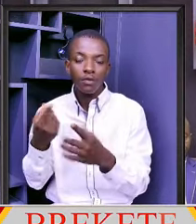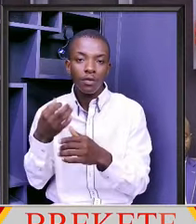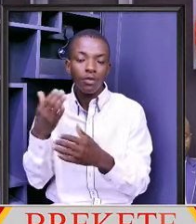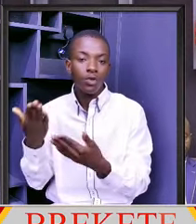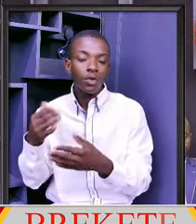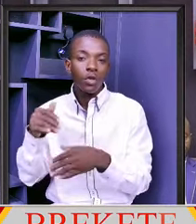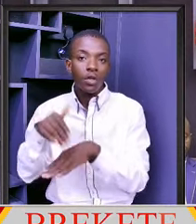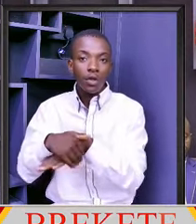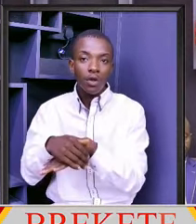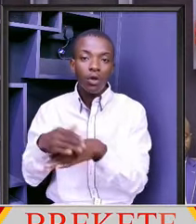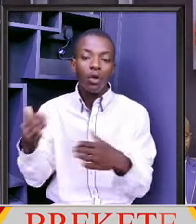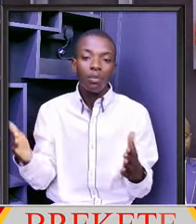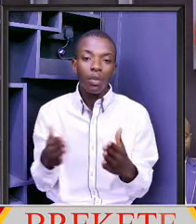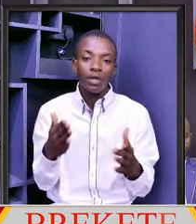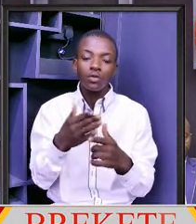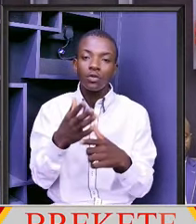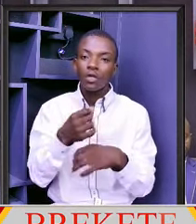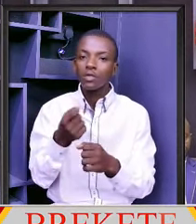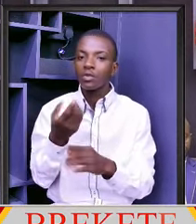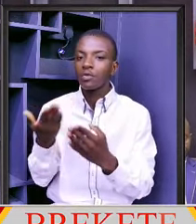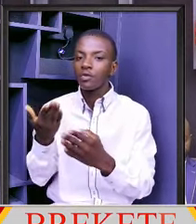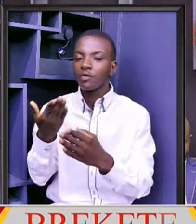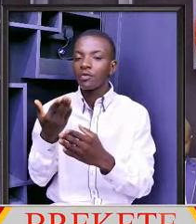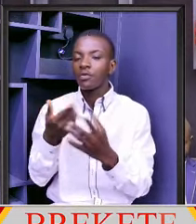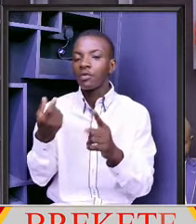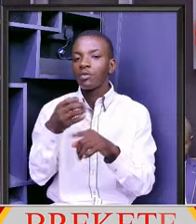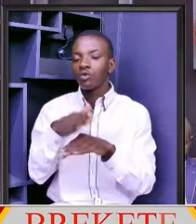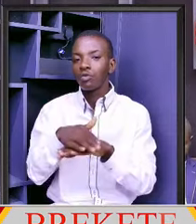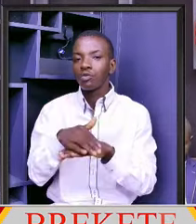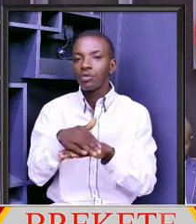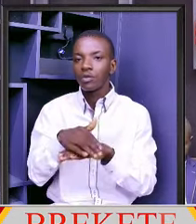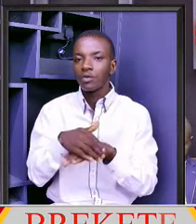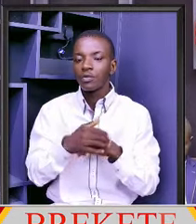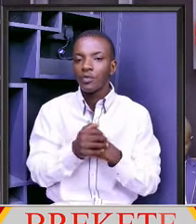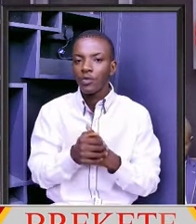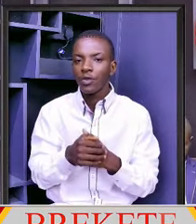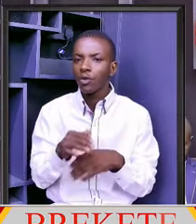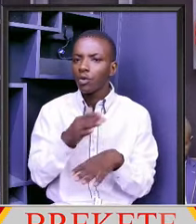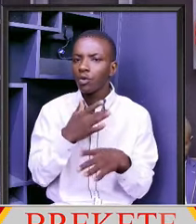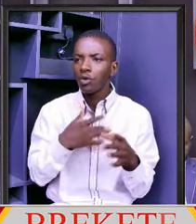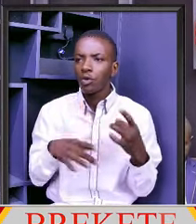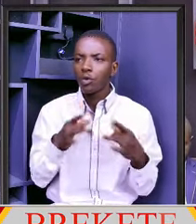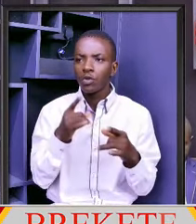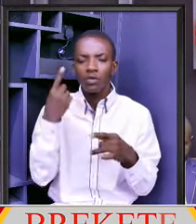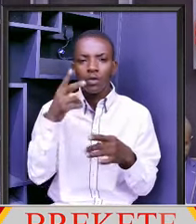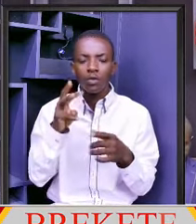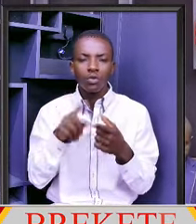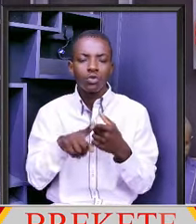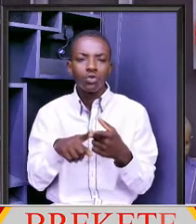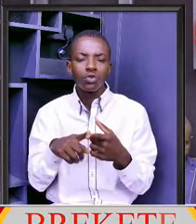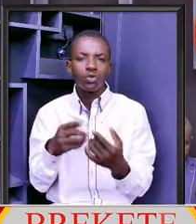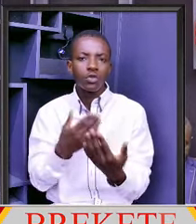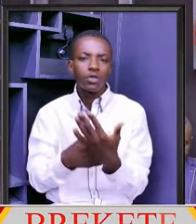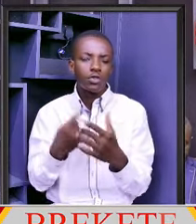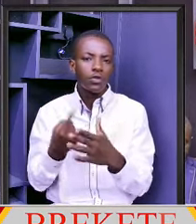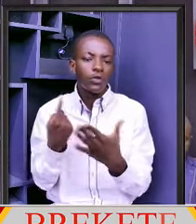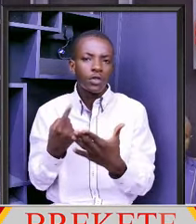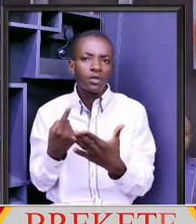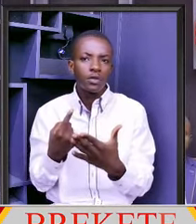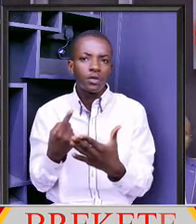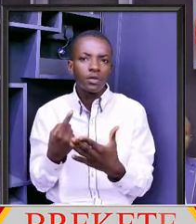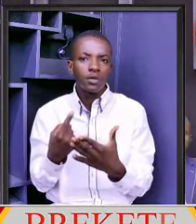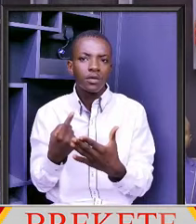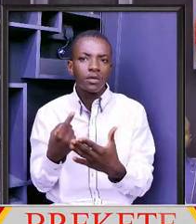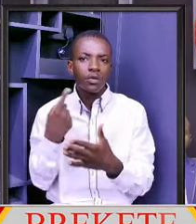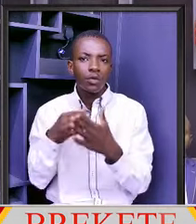or he they plan to collect something from you. You know, reach for him to greet you first. The thing we go make Oyibo go